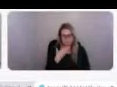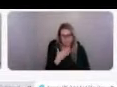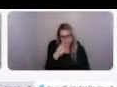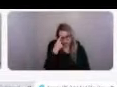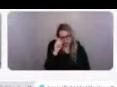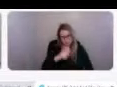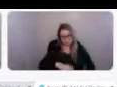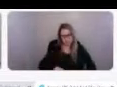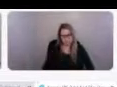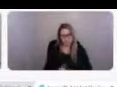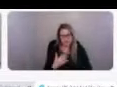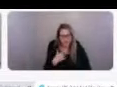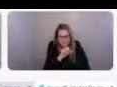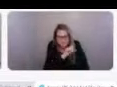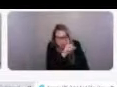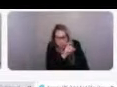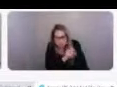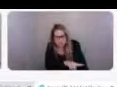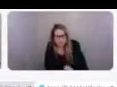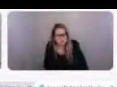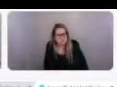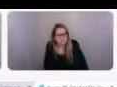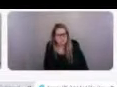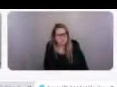time i i have a question